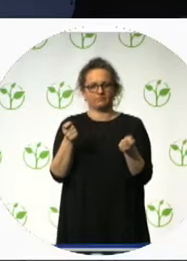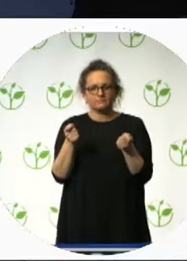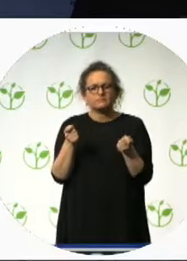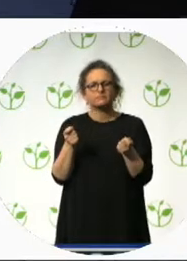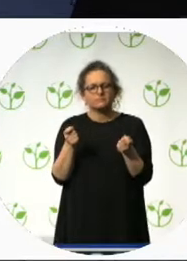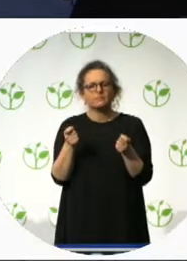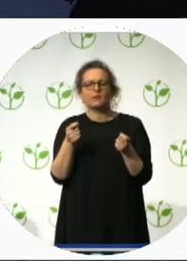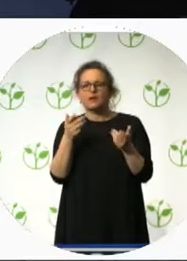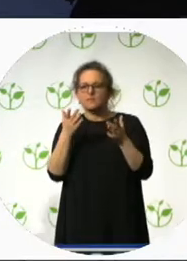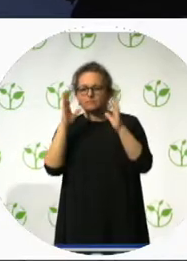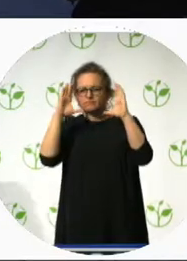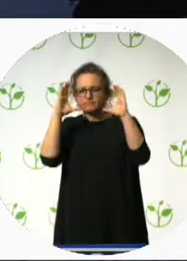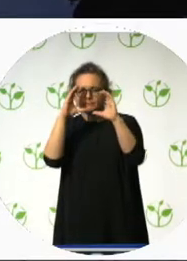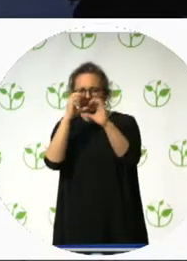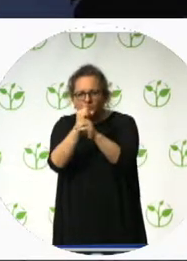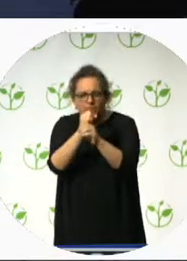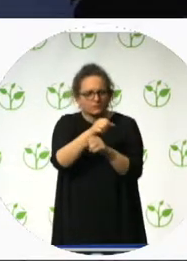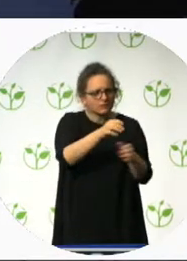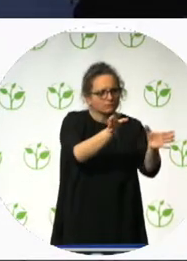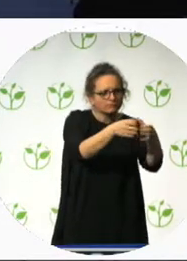and consulting projects.